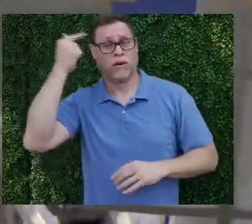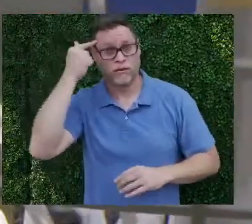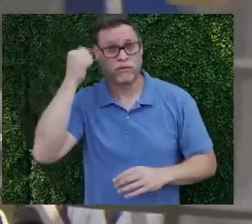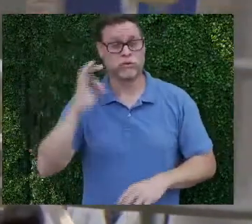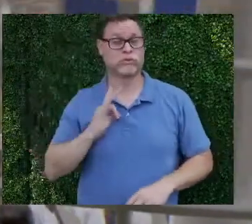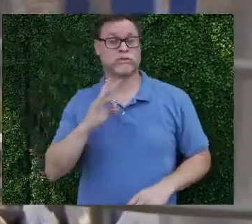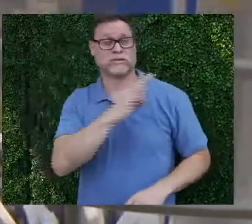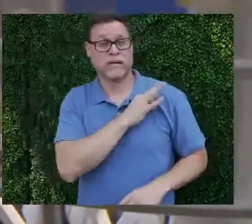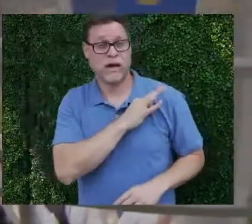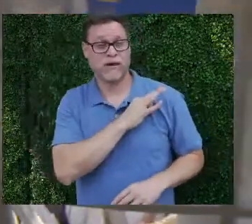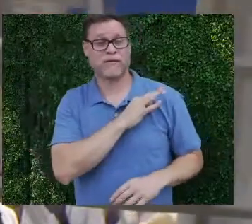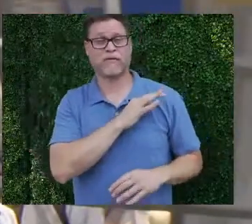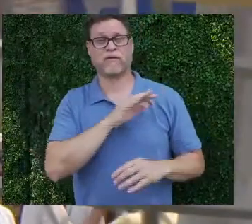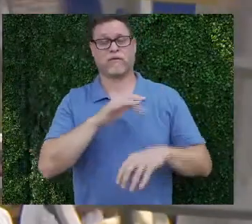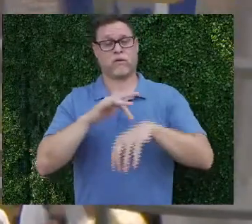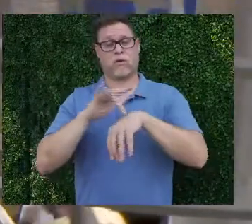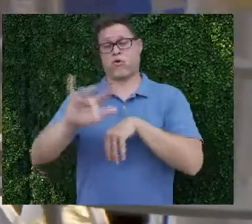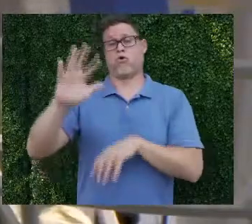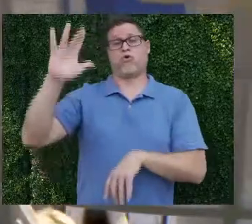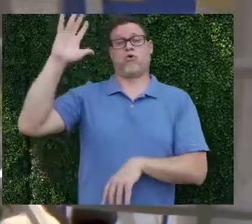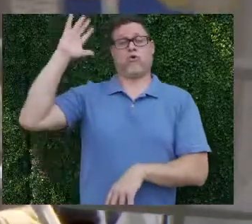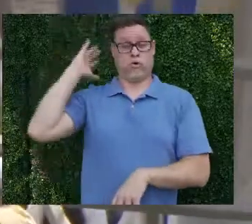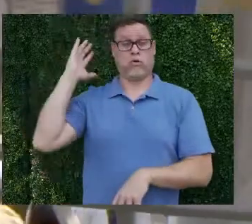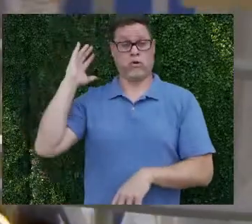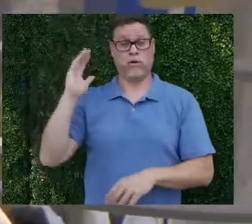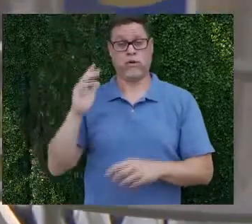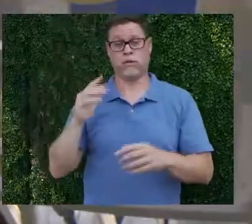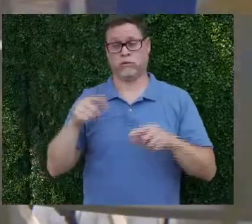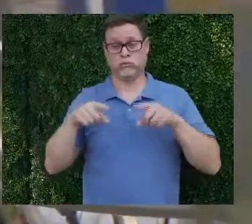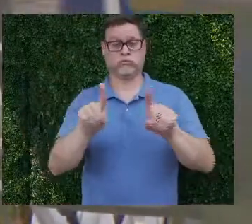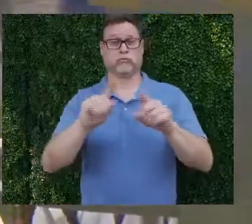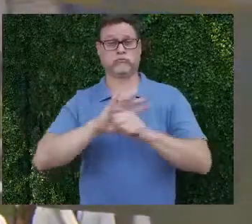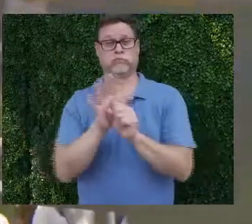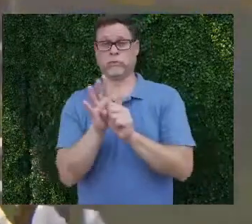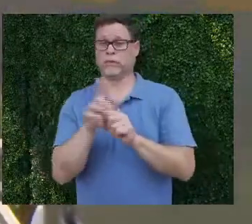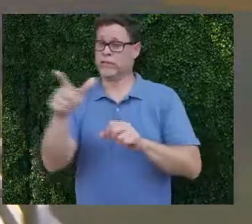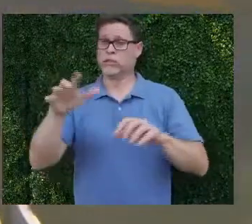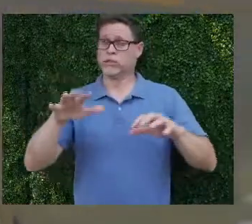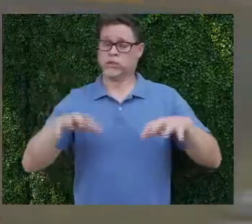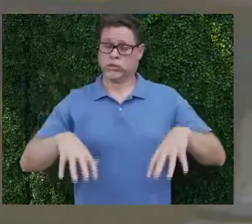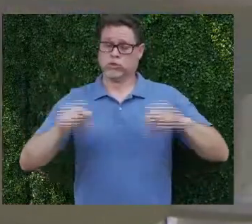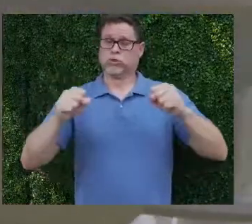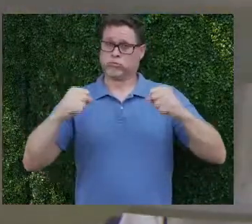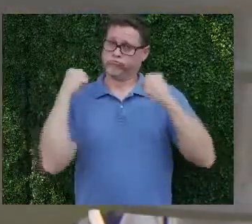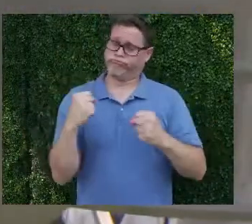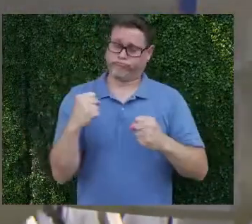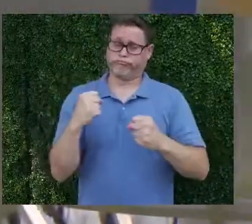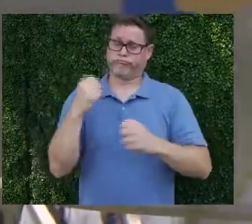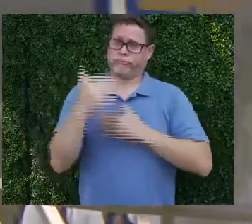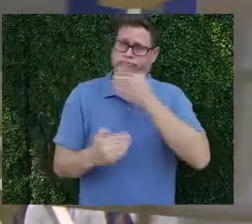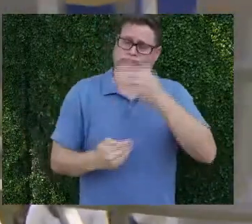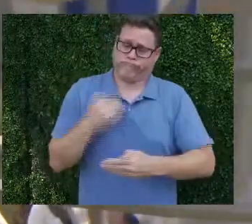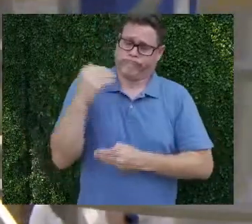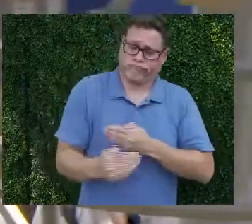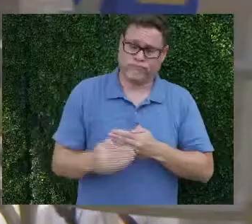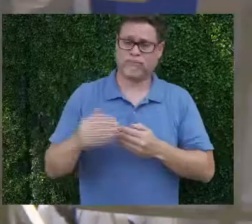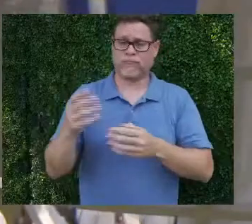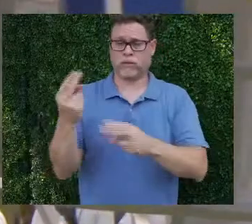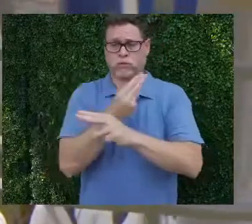his staff, because at an early time during the pandemic, he took some very bold steps. But that's him. He uses